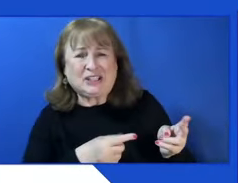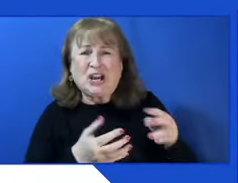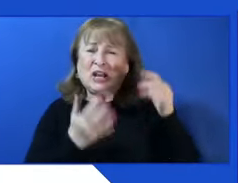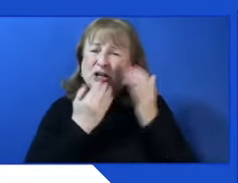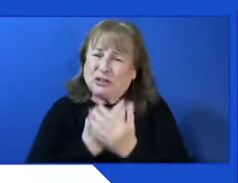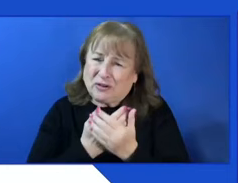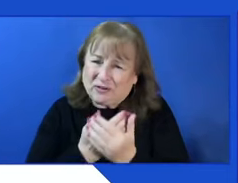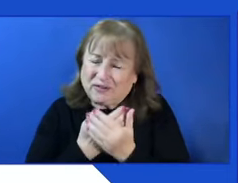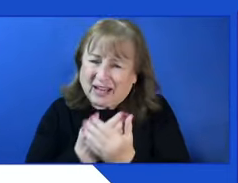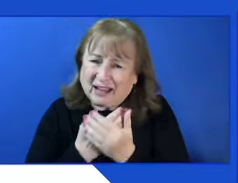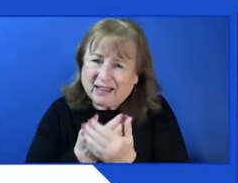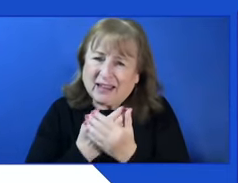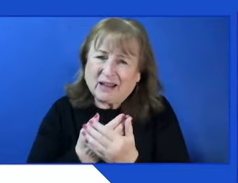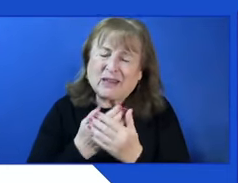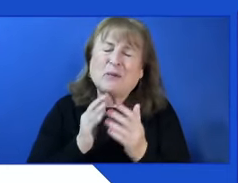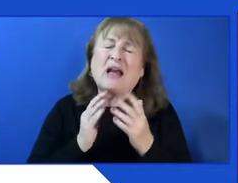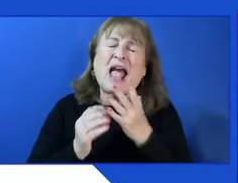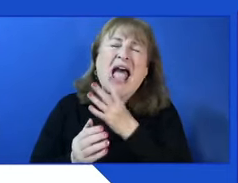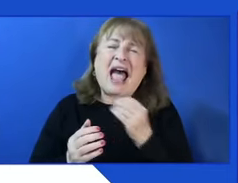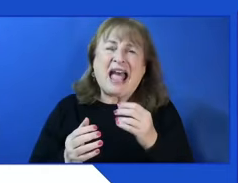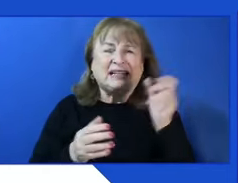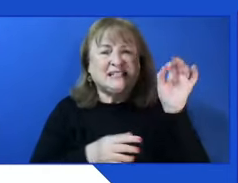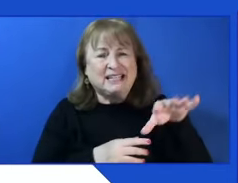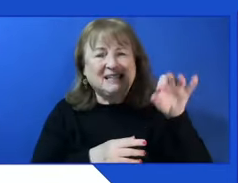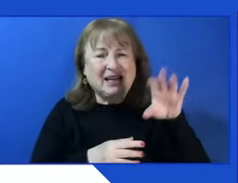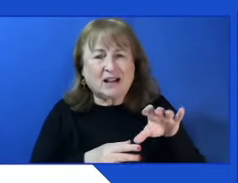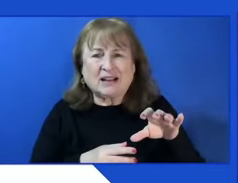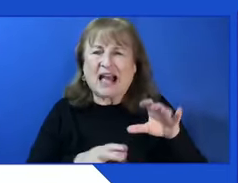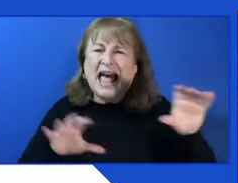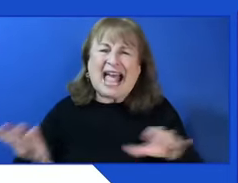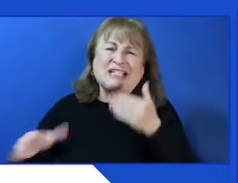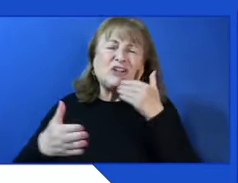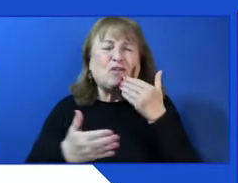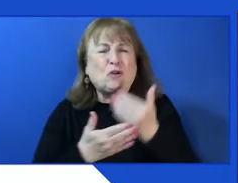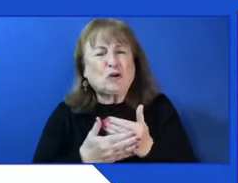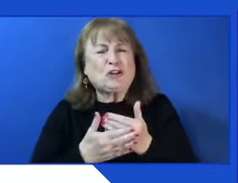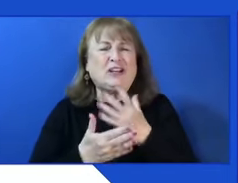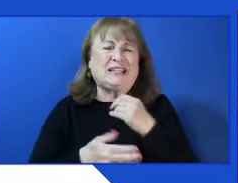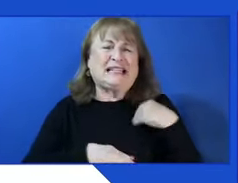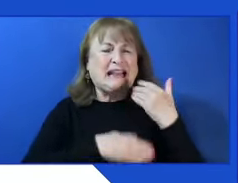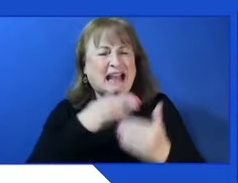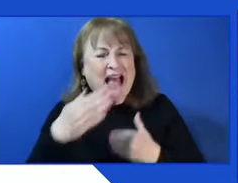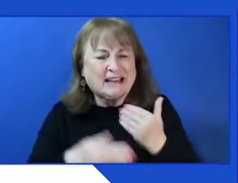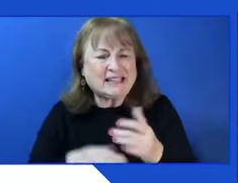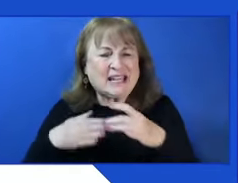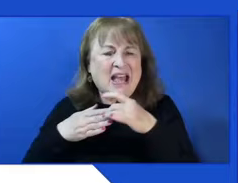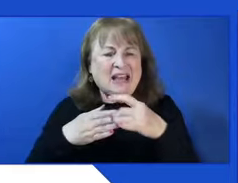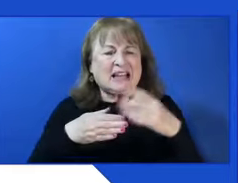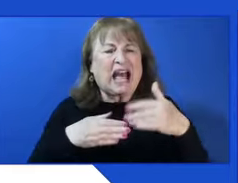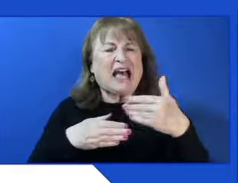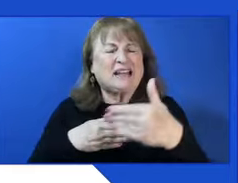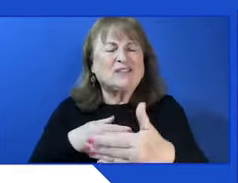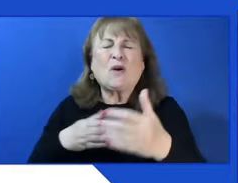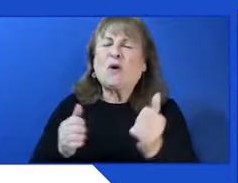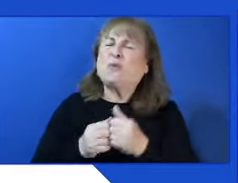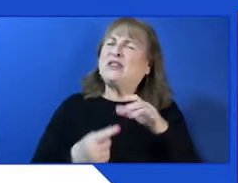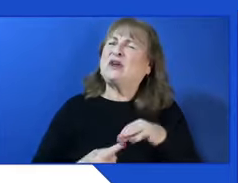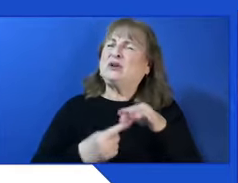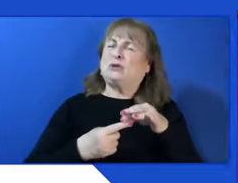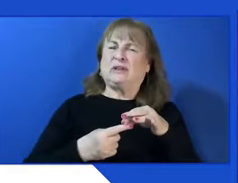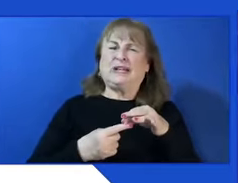our prayerful quest, and tzedakah, acts of goodness and kindness, guide us forward with a unique